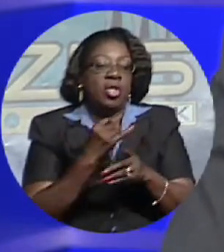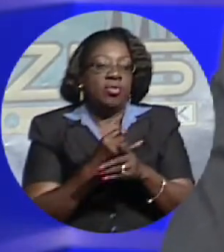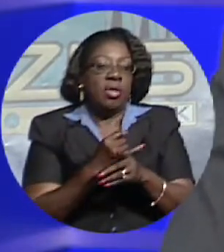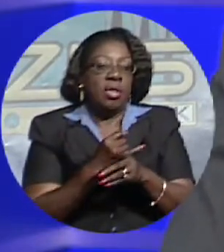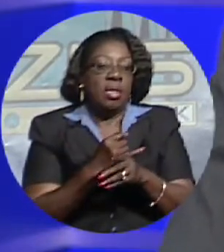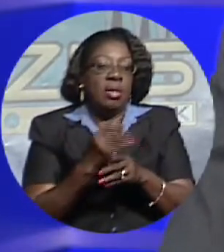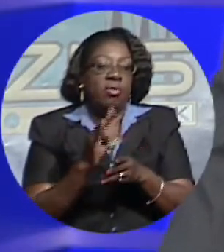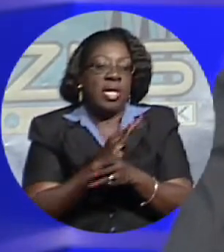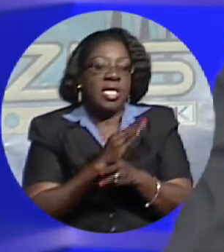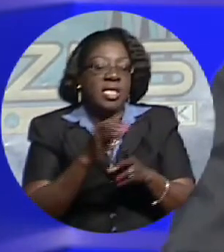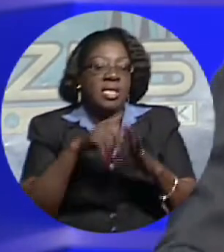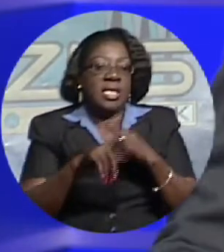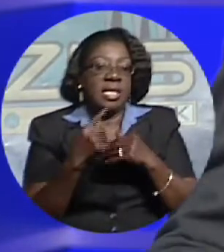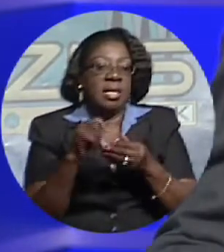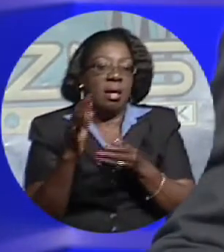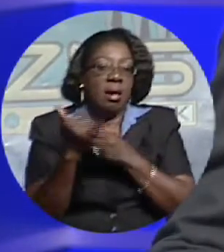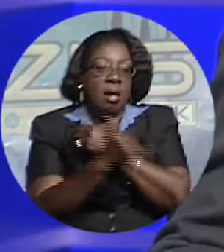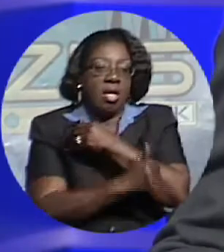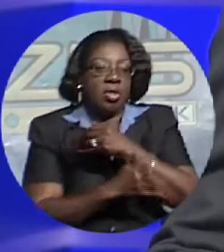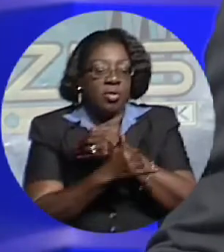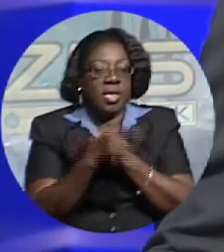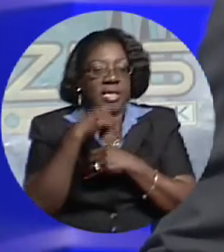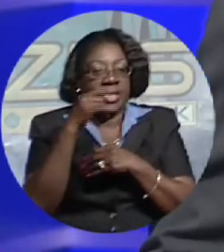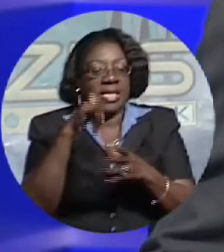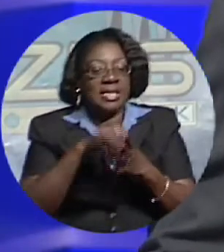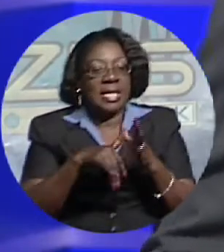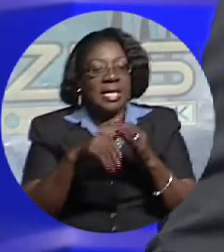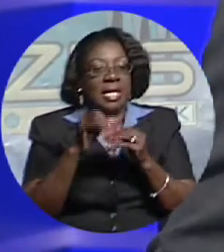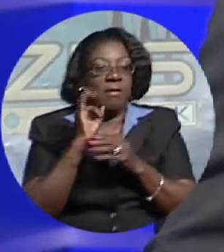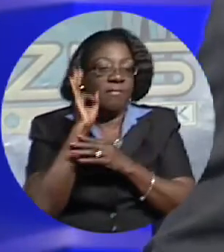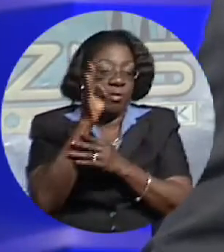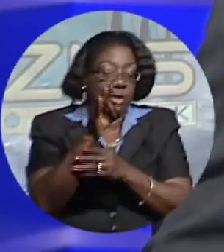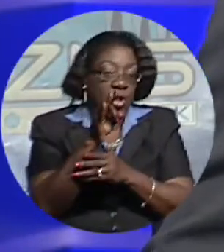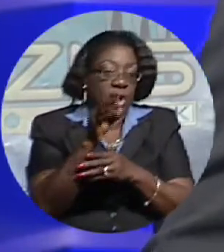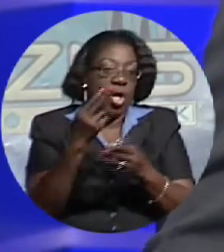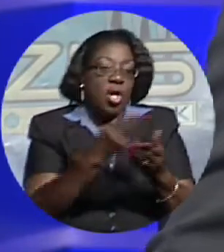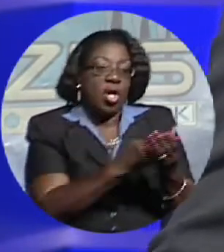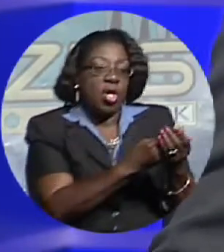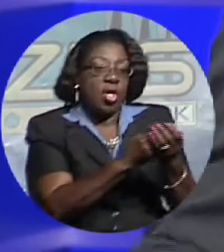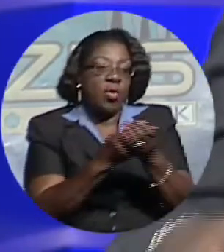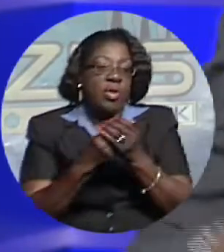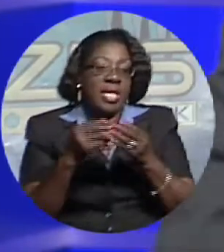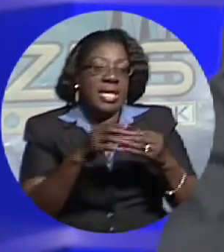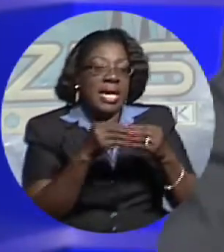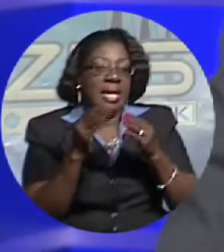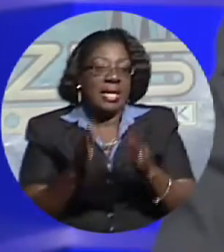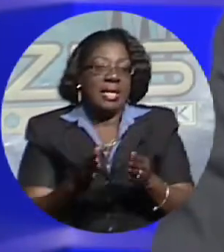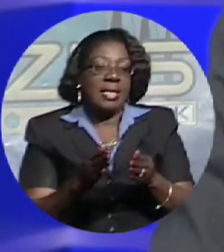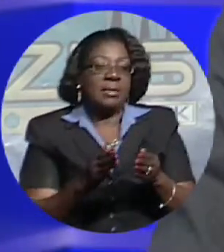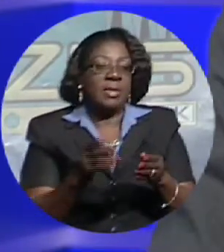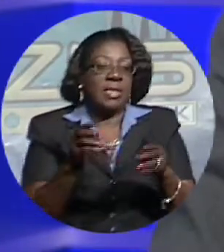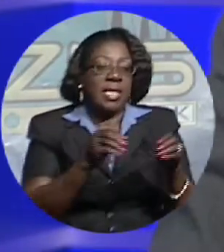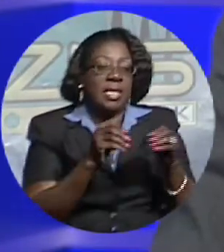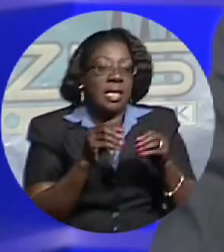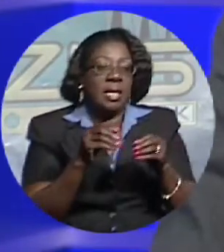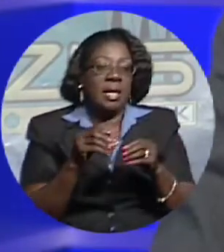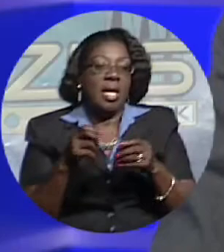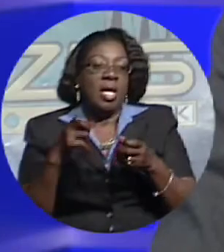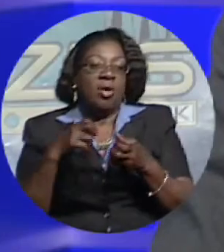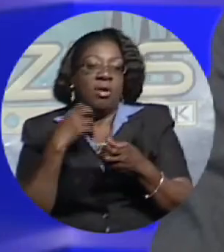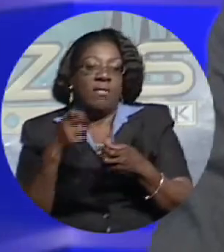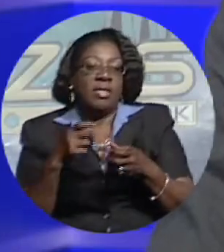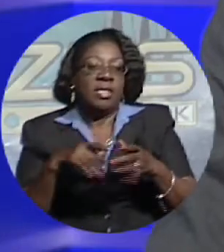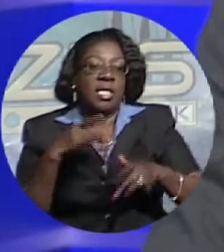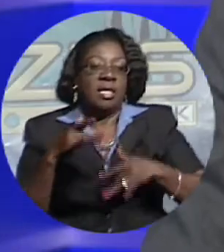country. The statement concluded that in future, union leaders, notwithstanding their peculiar grievances, would remain on the